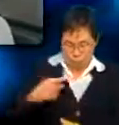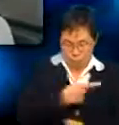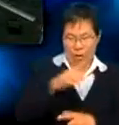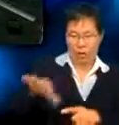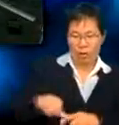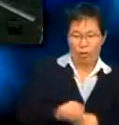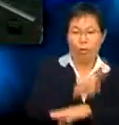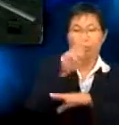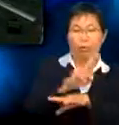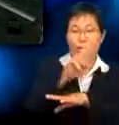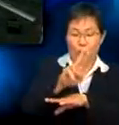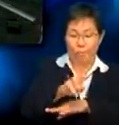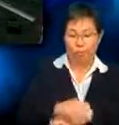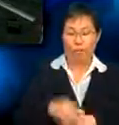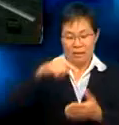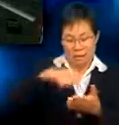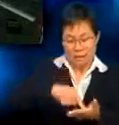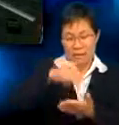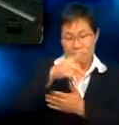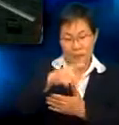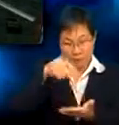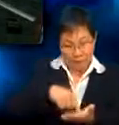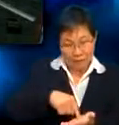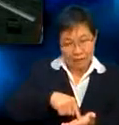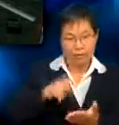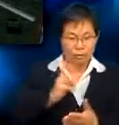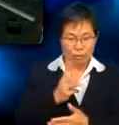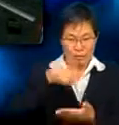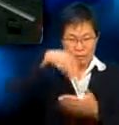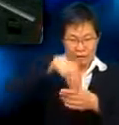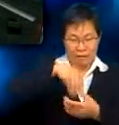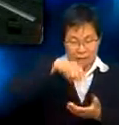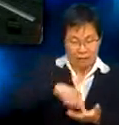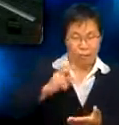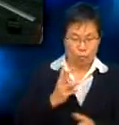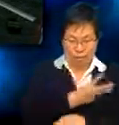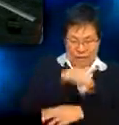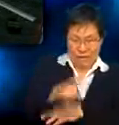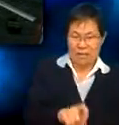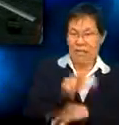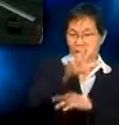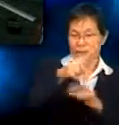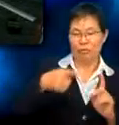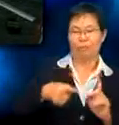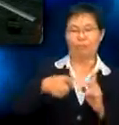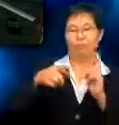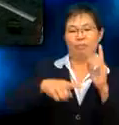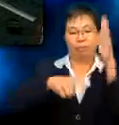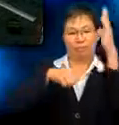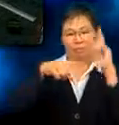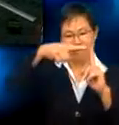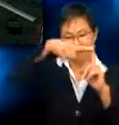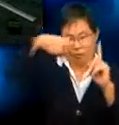to use. In this case, we will need 3 retort stands and